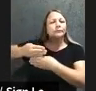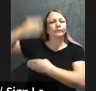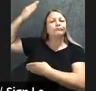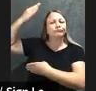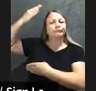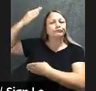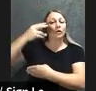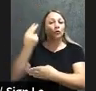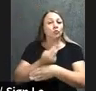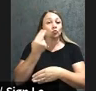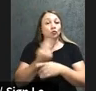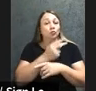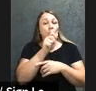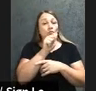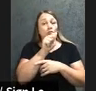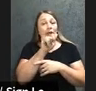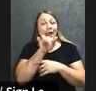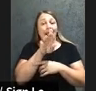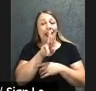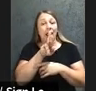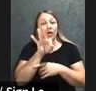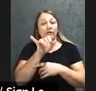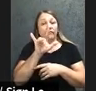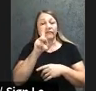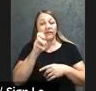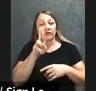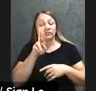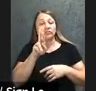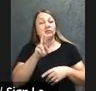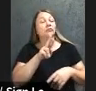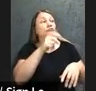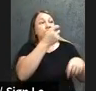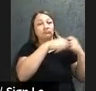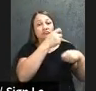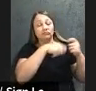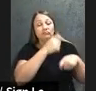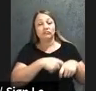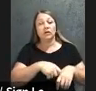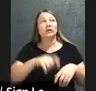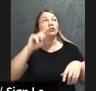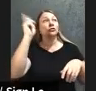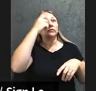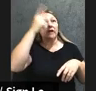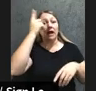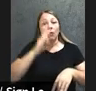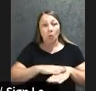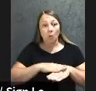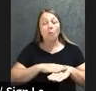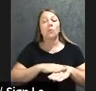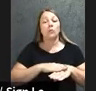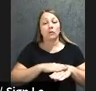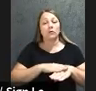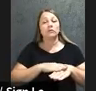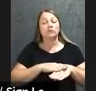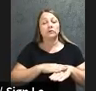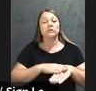air filters, turn on fans, all help with ventilation. And the two things that it mentions here, ventilation